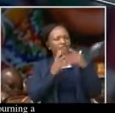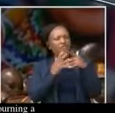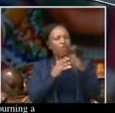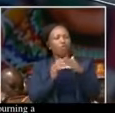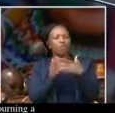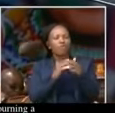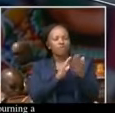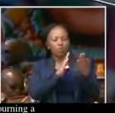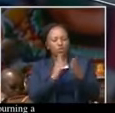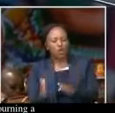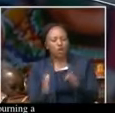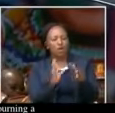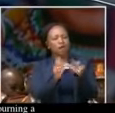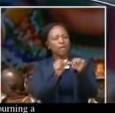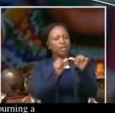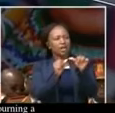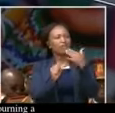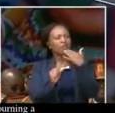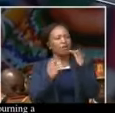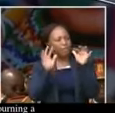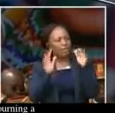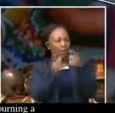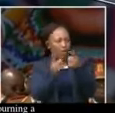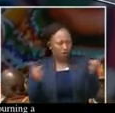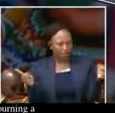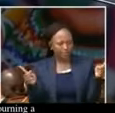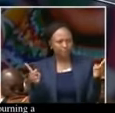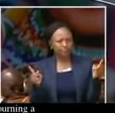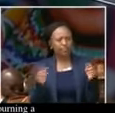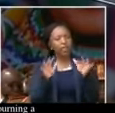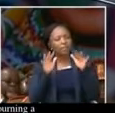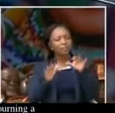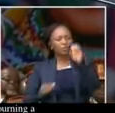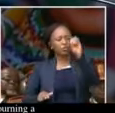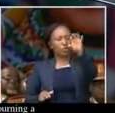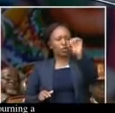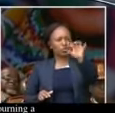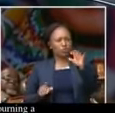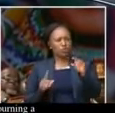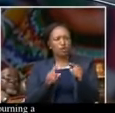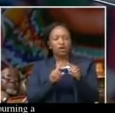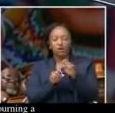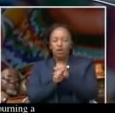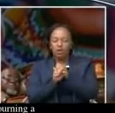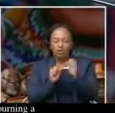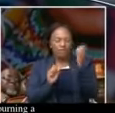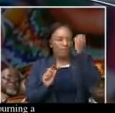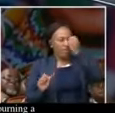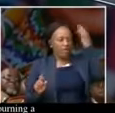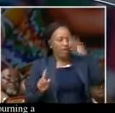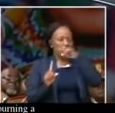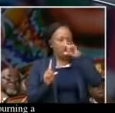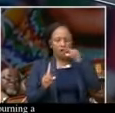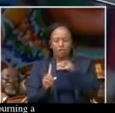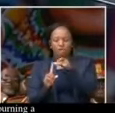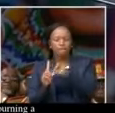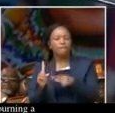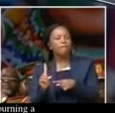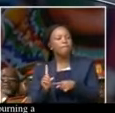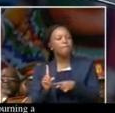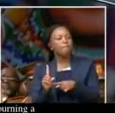died for the betterment of all. The people of Soweto, please never forget the name of Mama